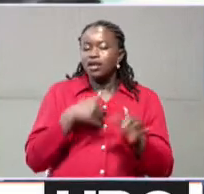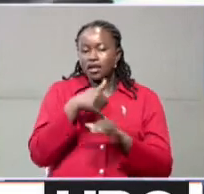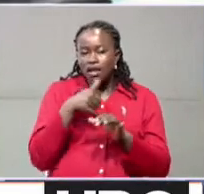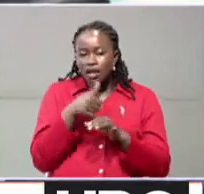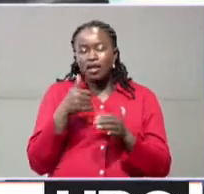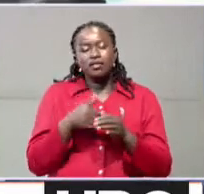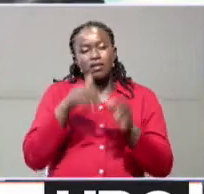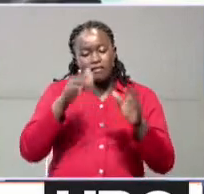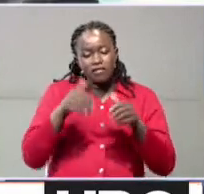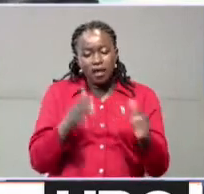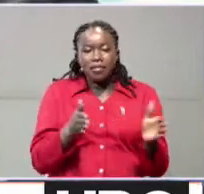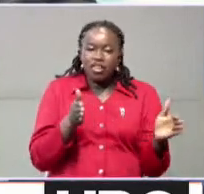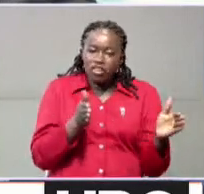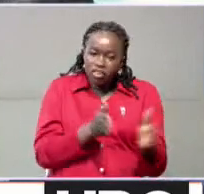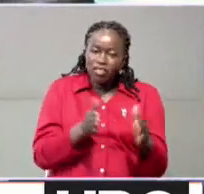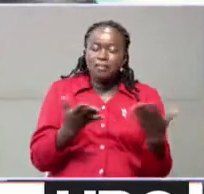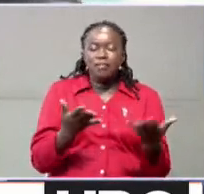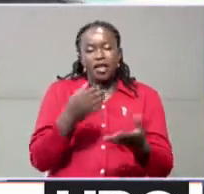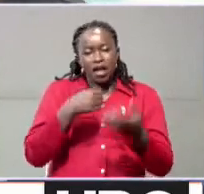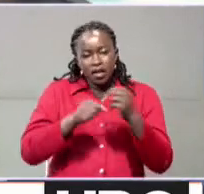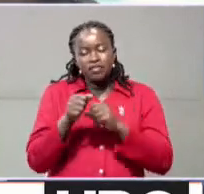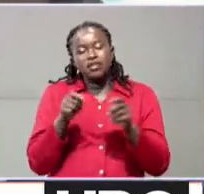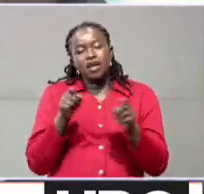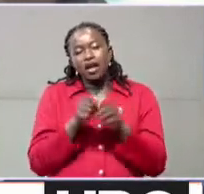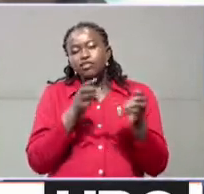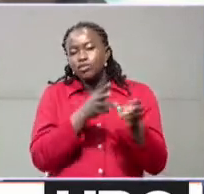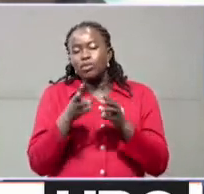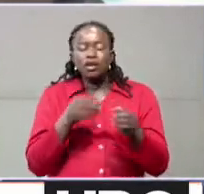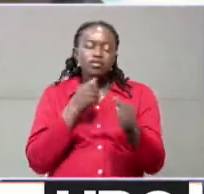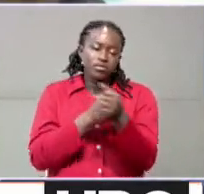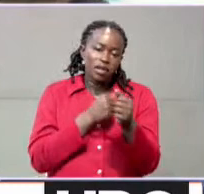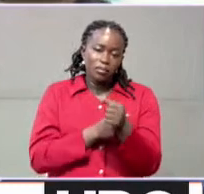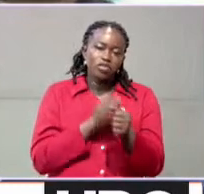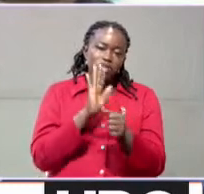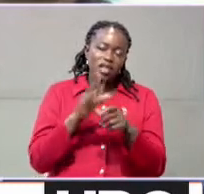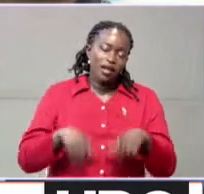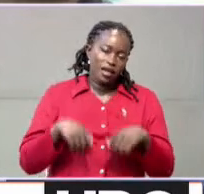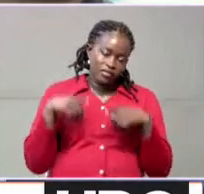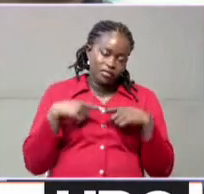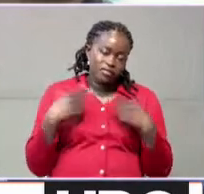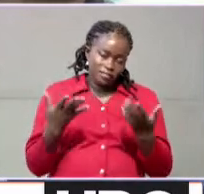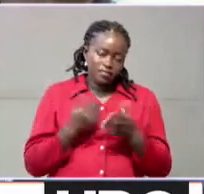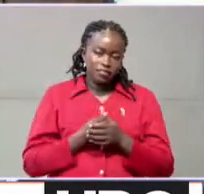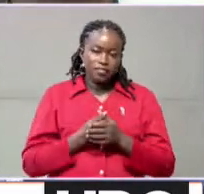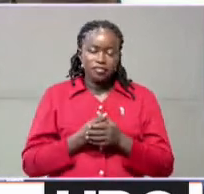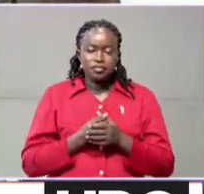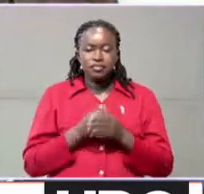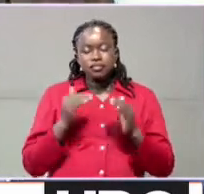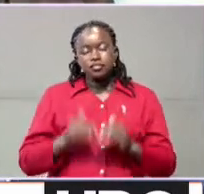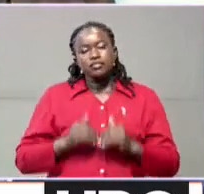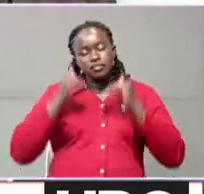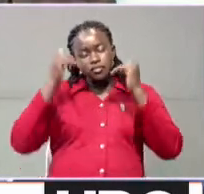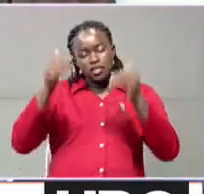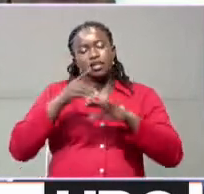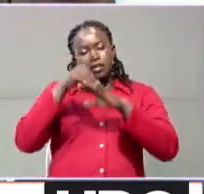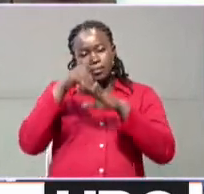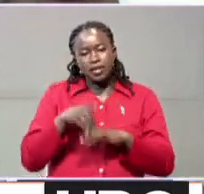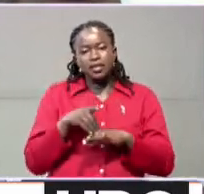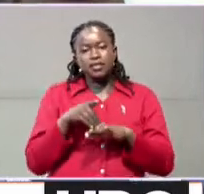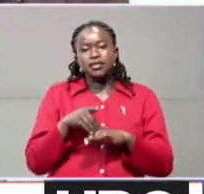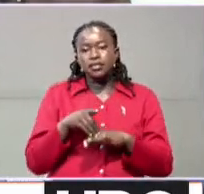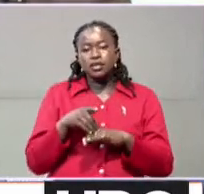smallholder farming activities as a means to supporting their livelihoods highly depending on the